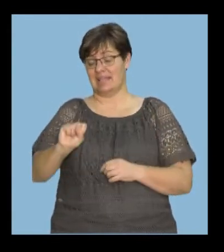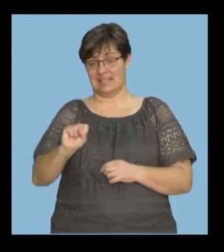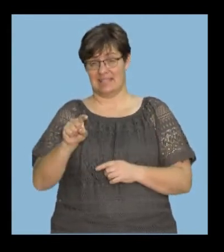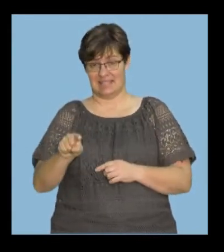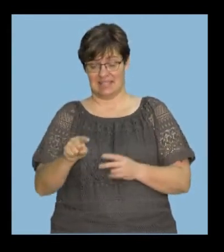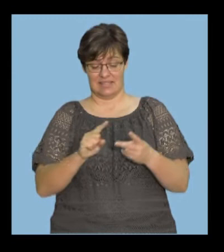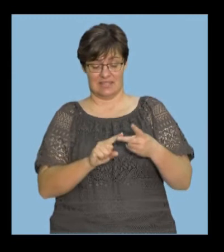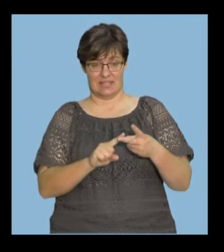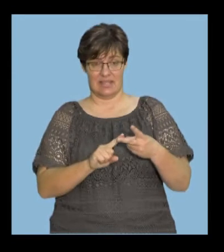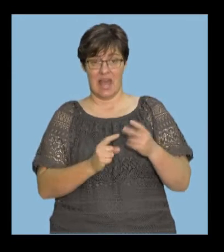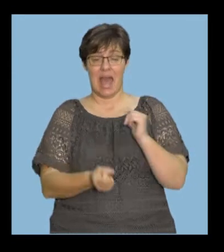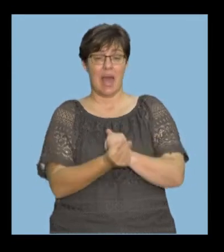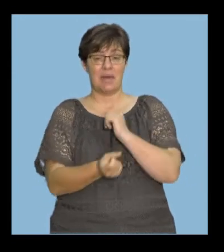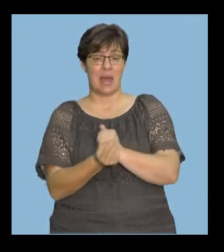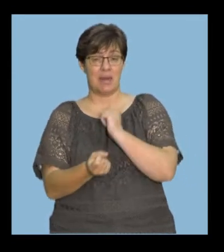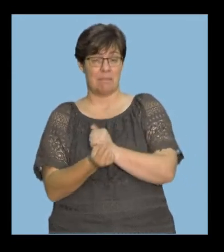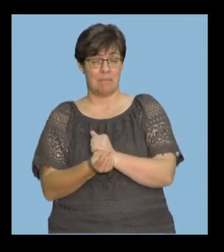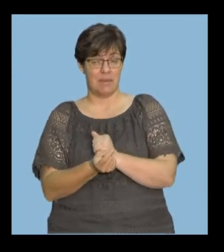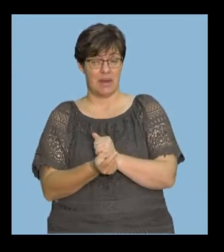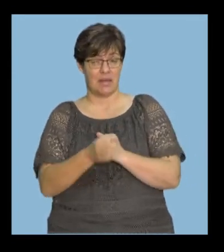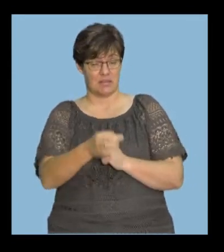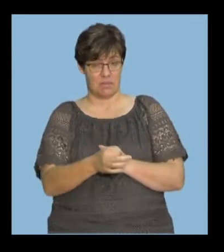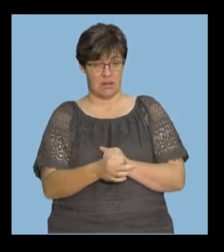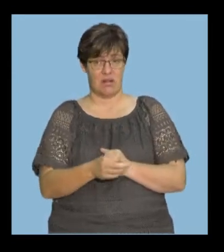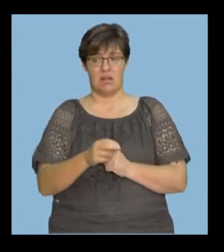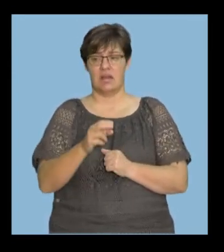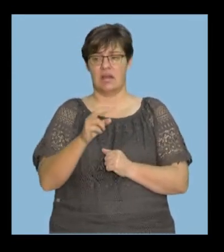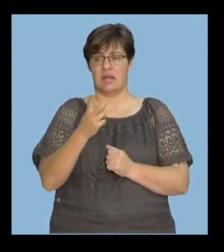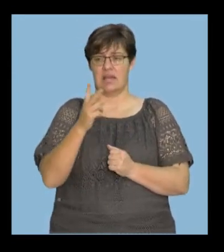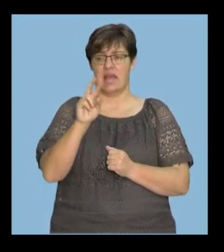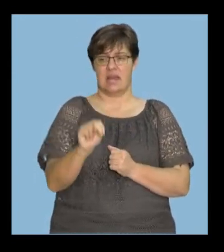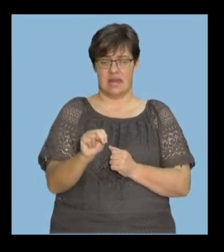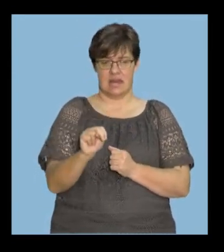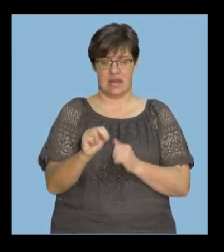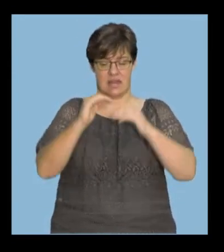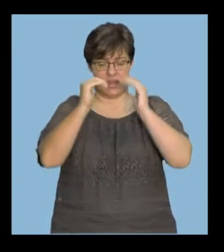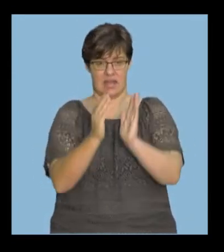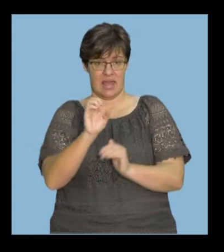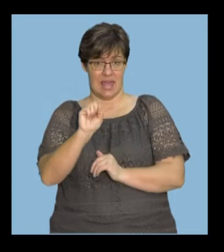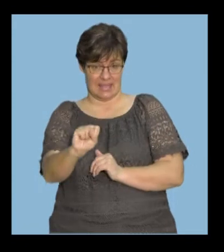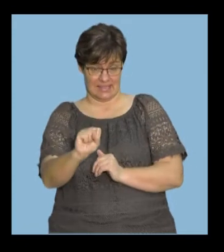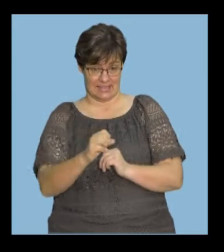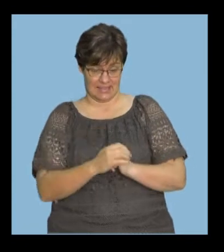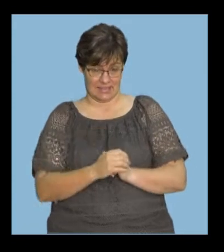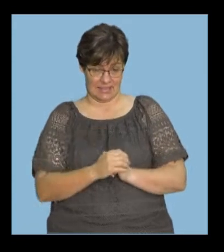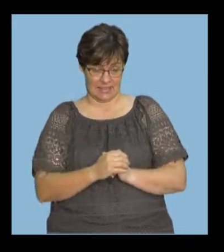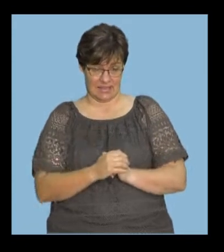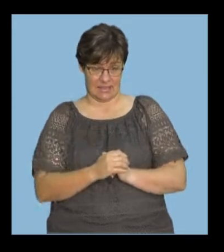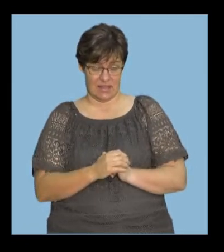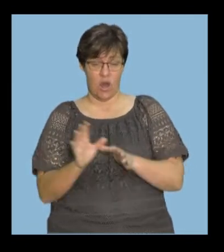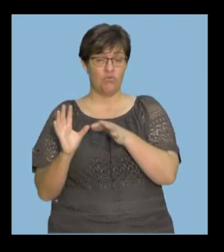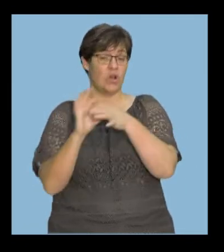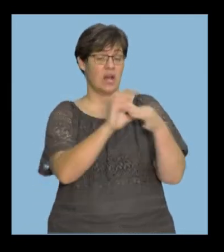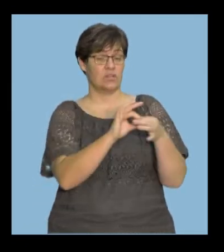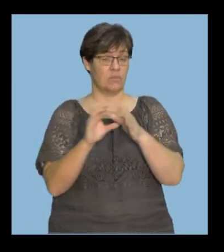The number of events in a sample is N, and then in brackets S. And here's an important